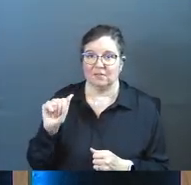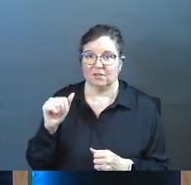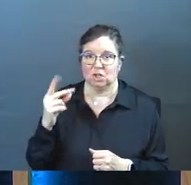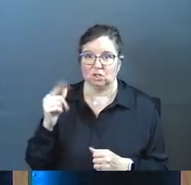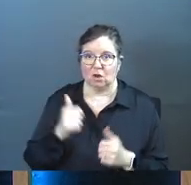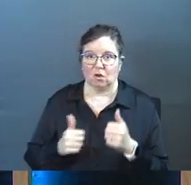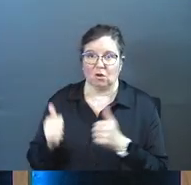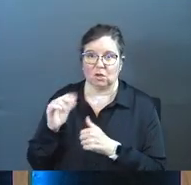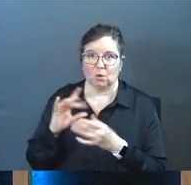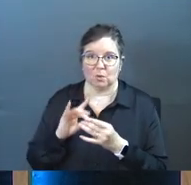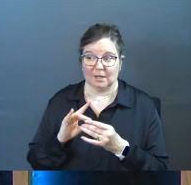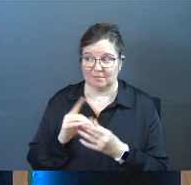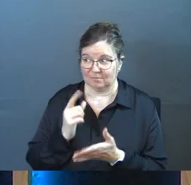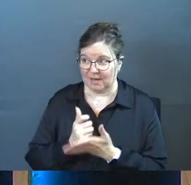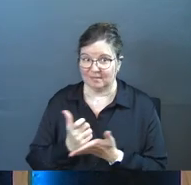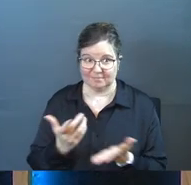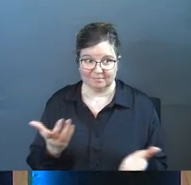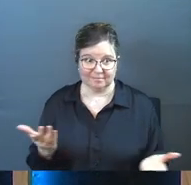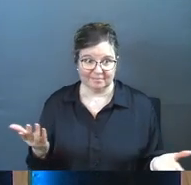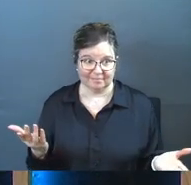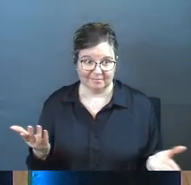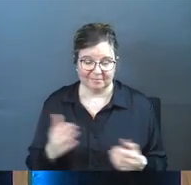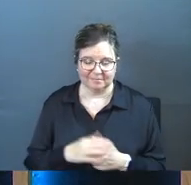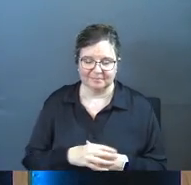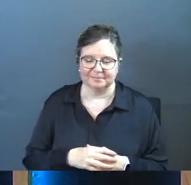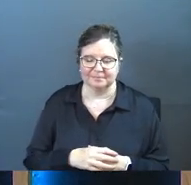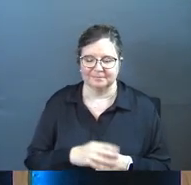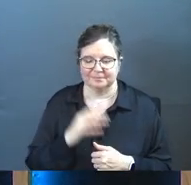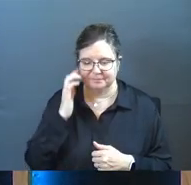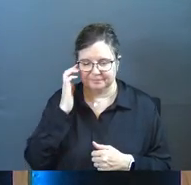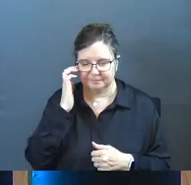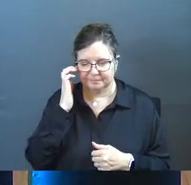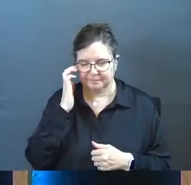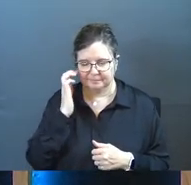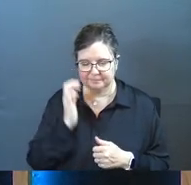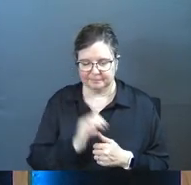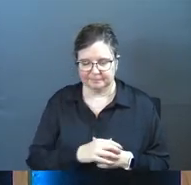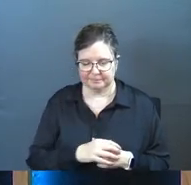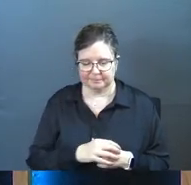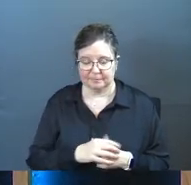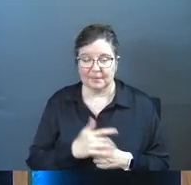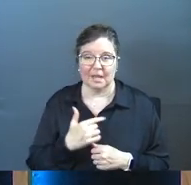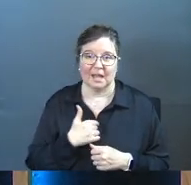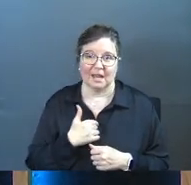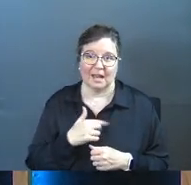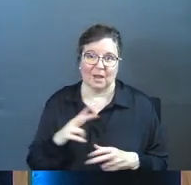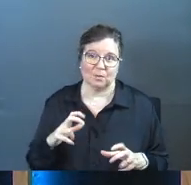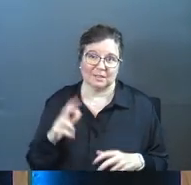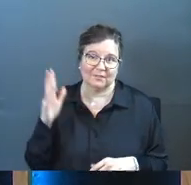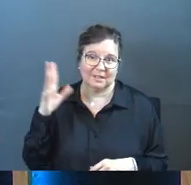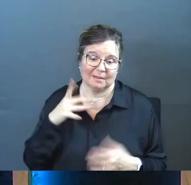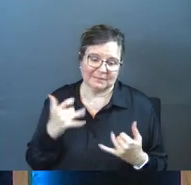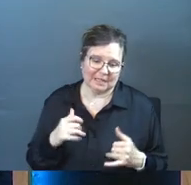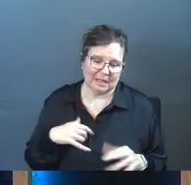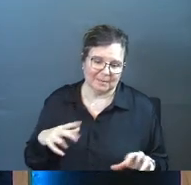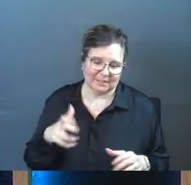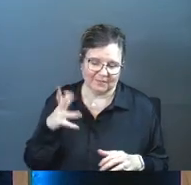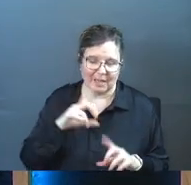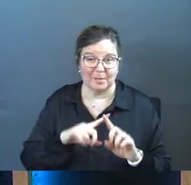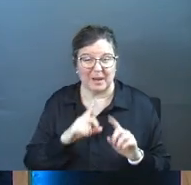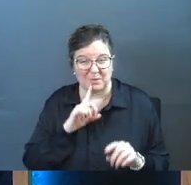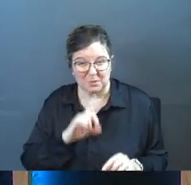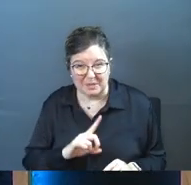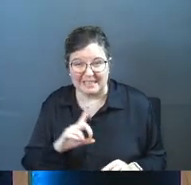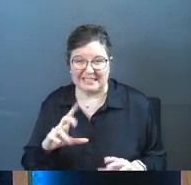your relationship. Can I get a better amen? Amen. Amen. And I was a selfish guy. I still am a selfish guy, but